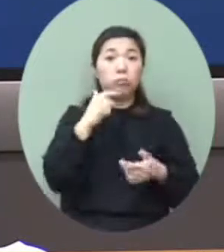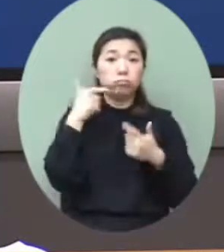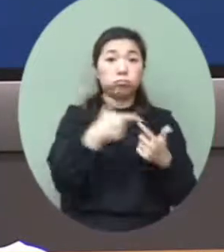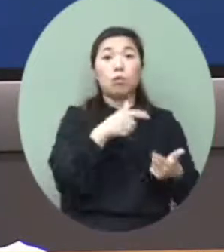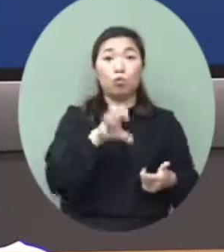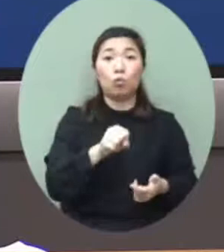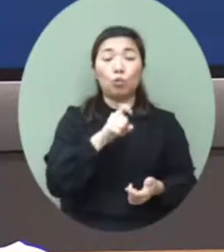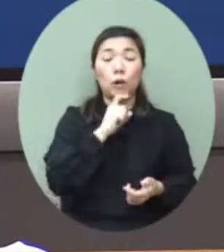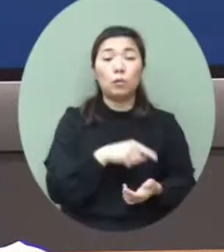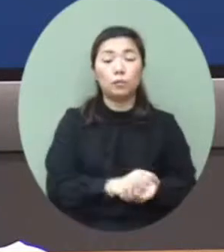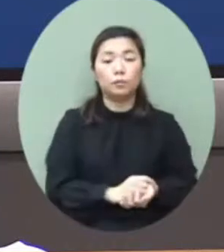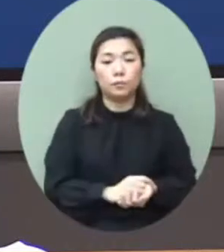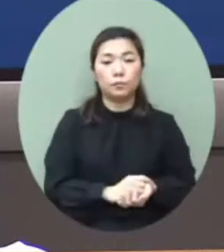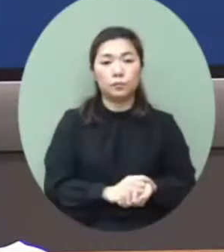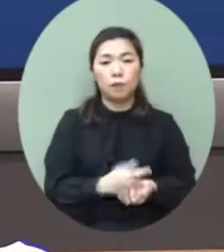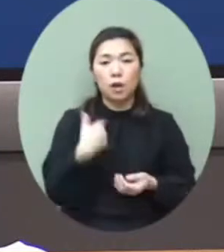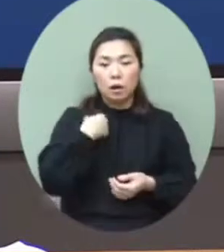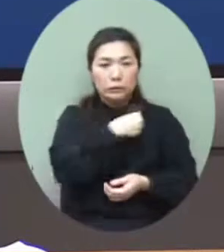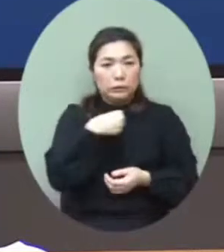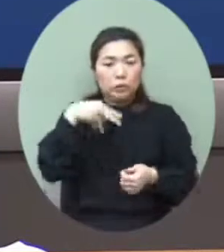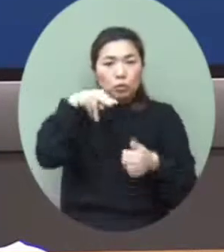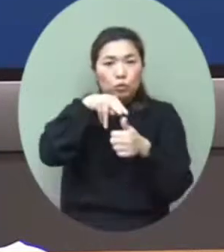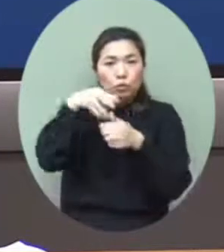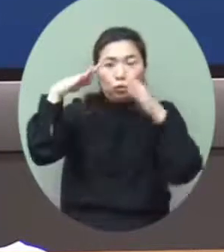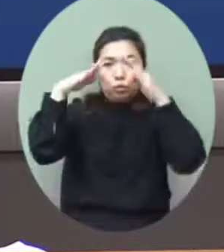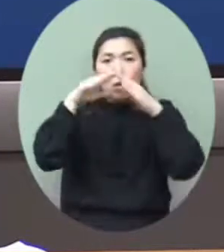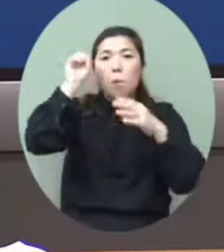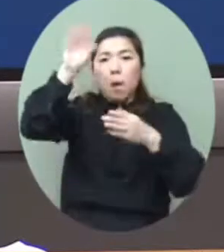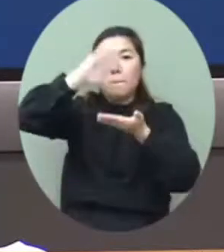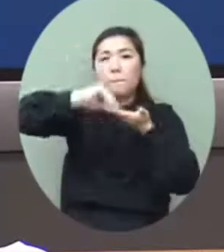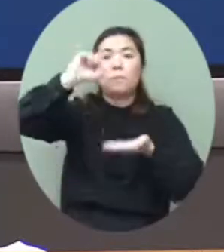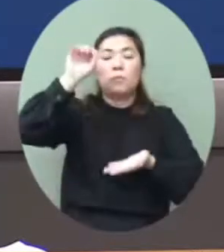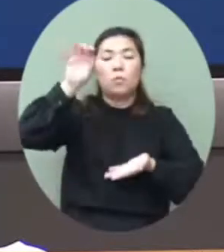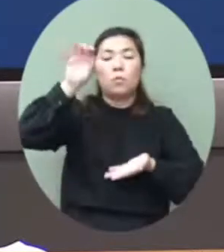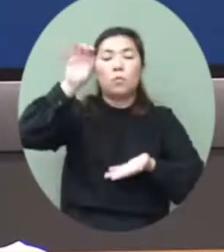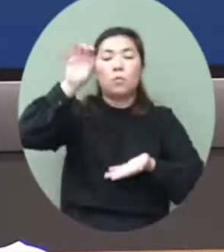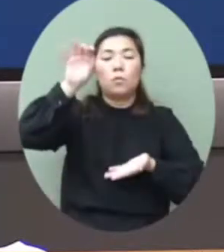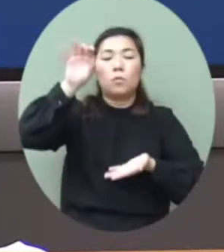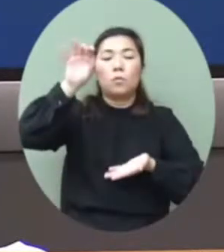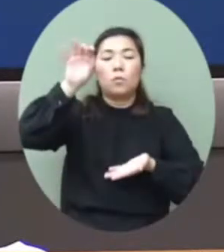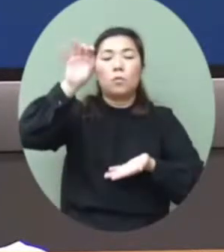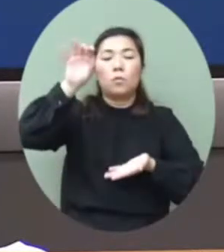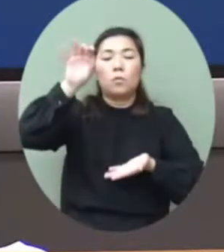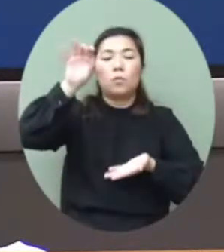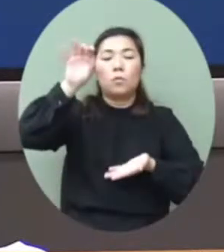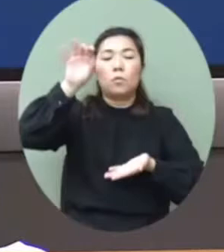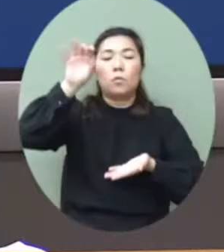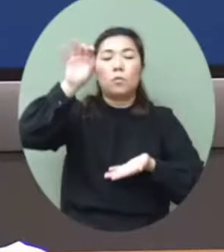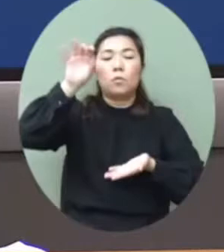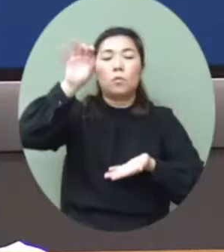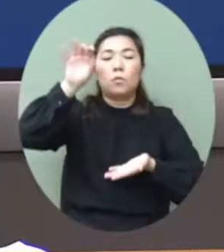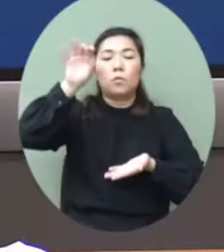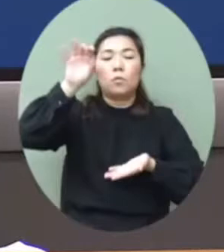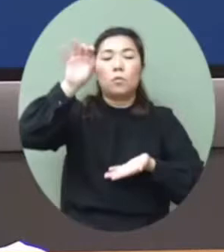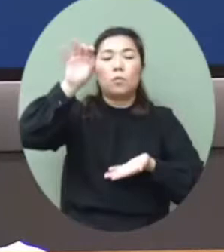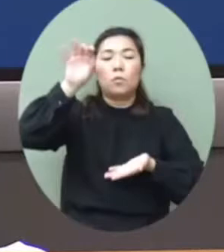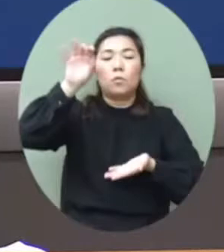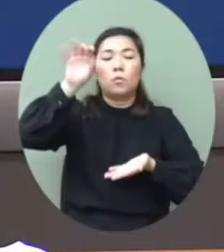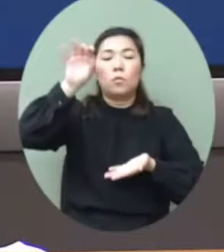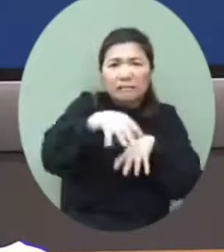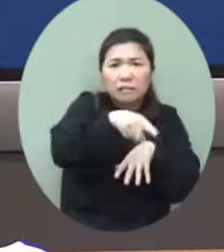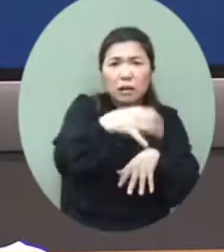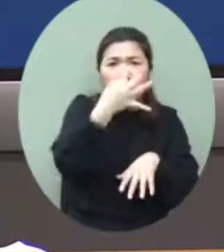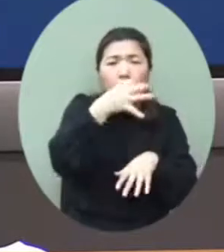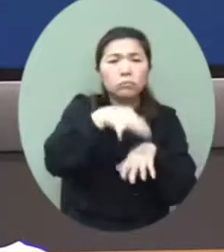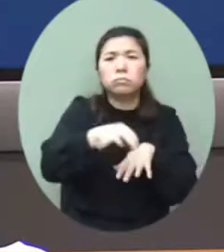MSD, has already been used before Monday. And I've made it very clear to the hospital